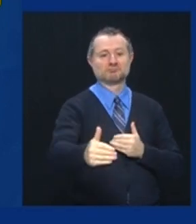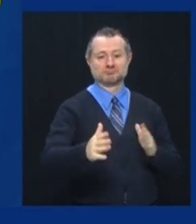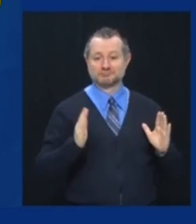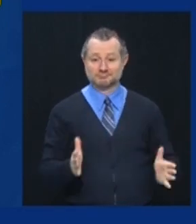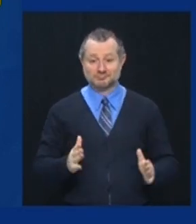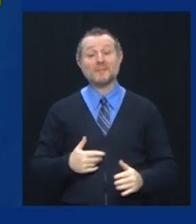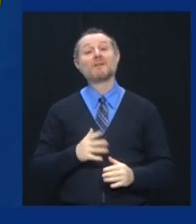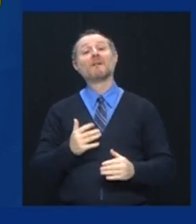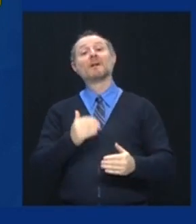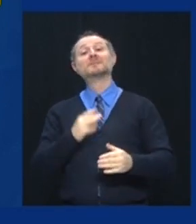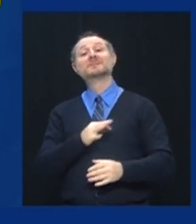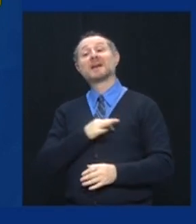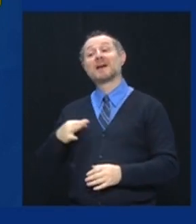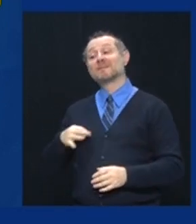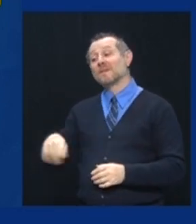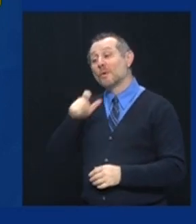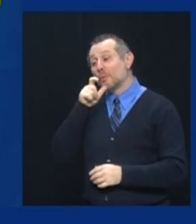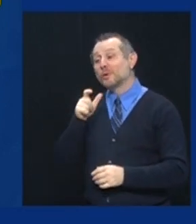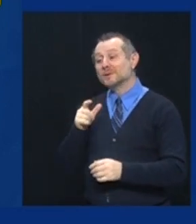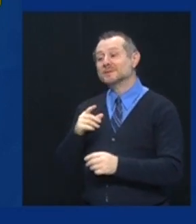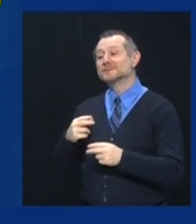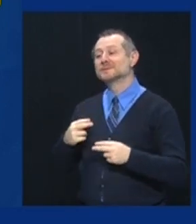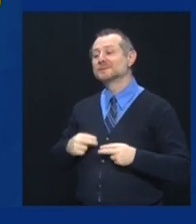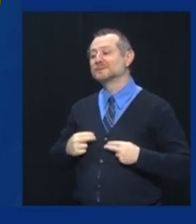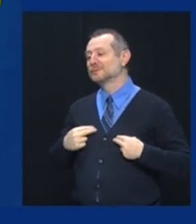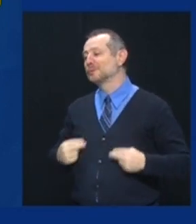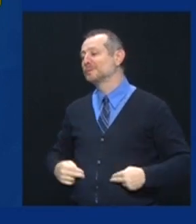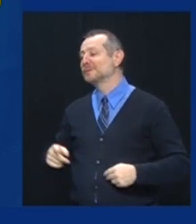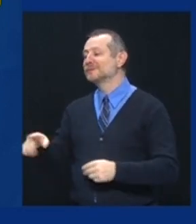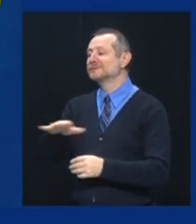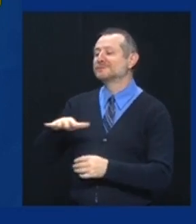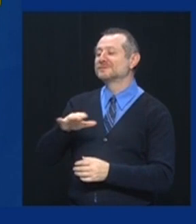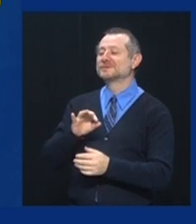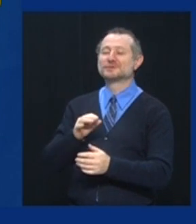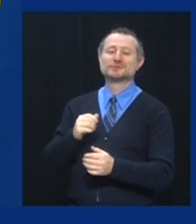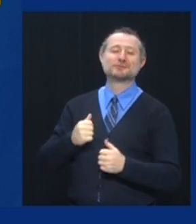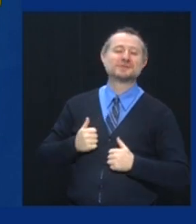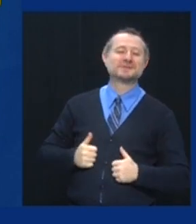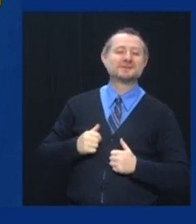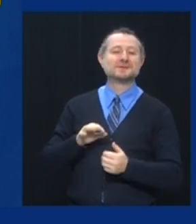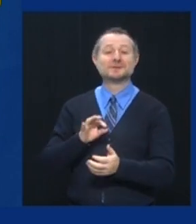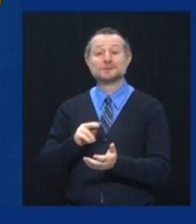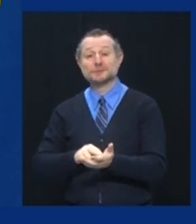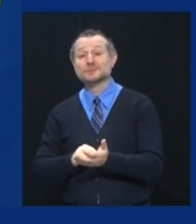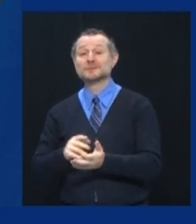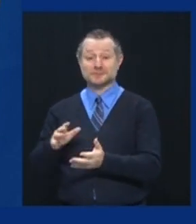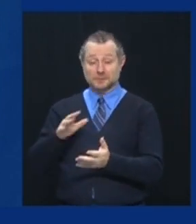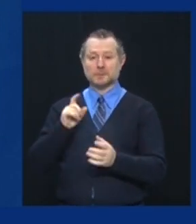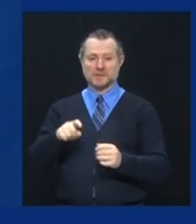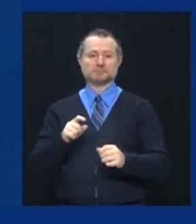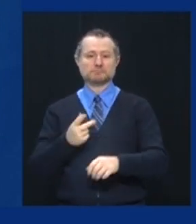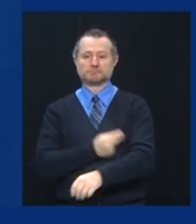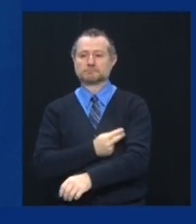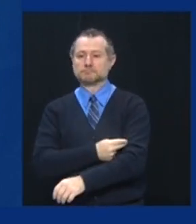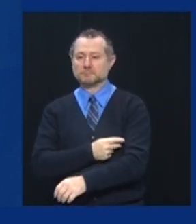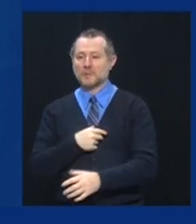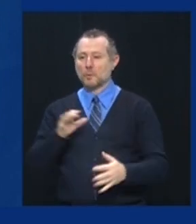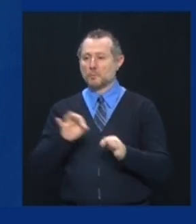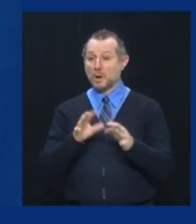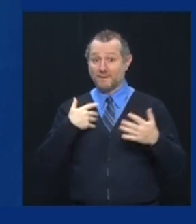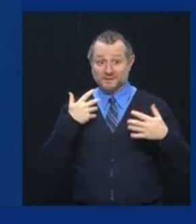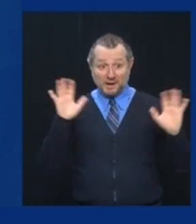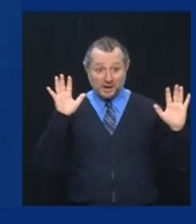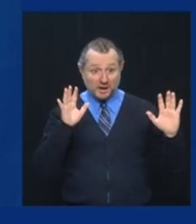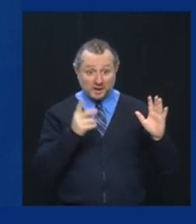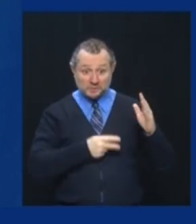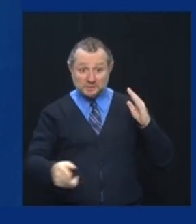the residents. That would be a very big deal if we can get the nursing home residents vaccinated.